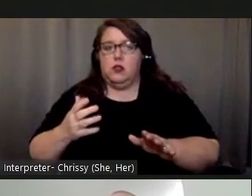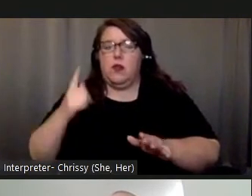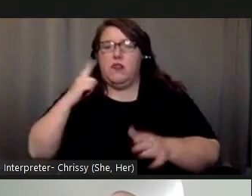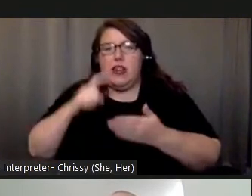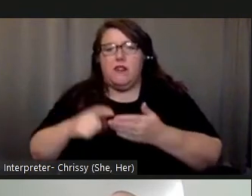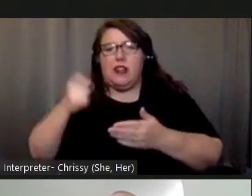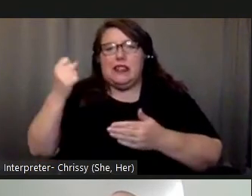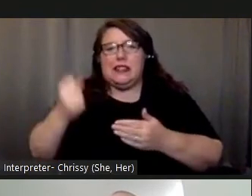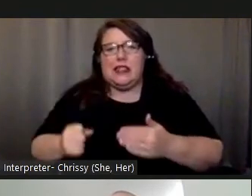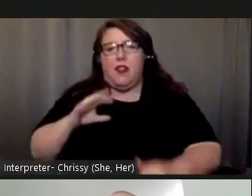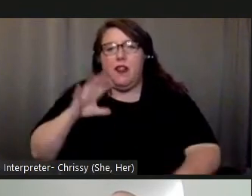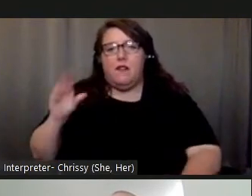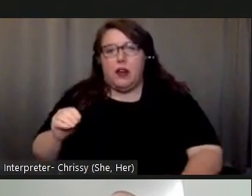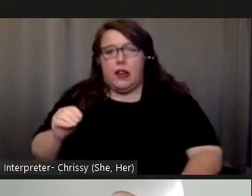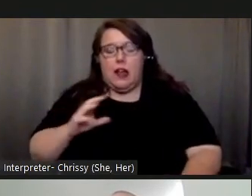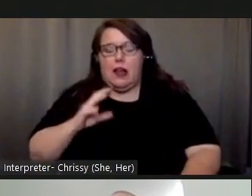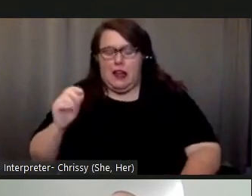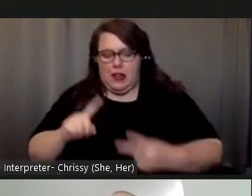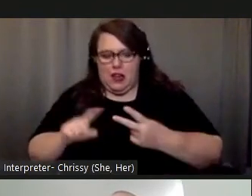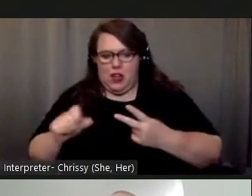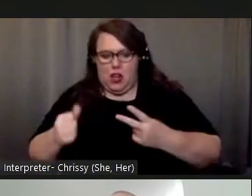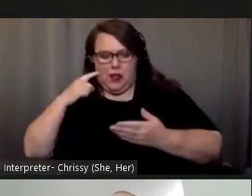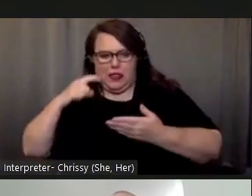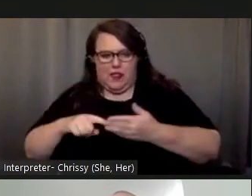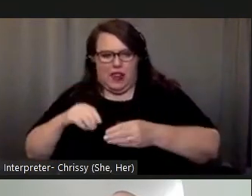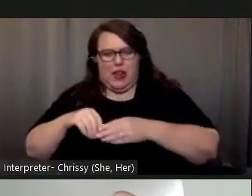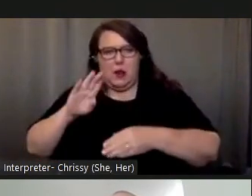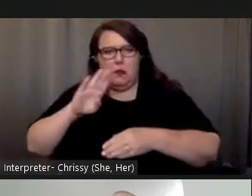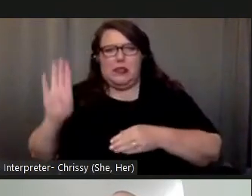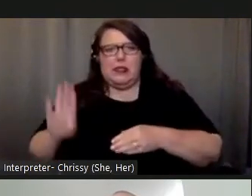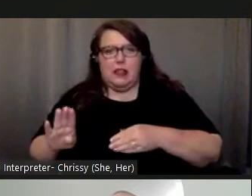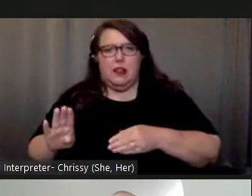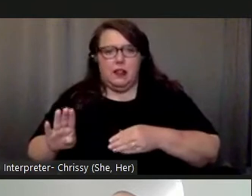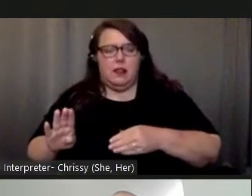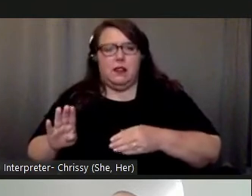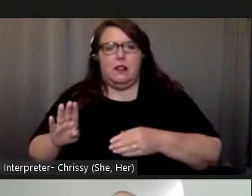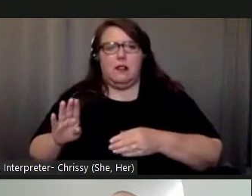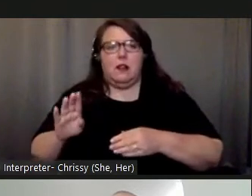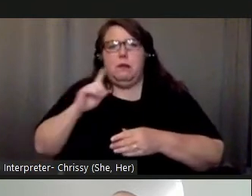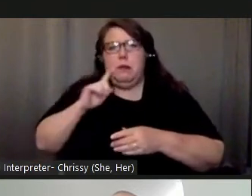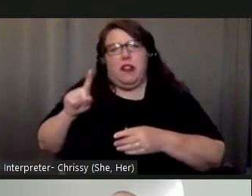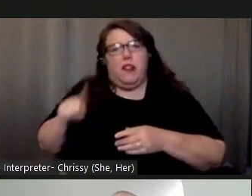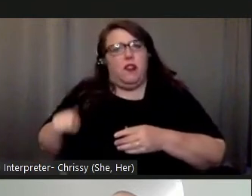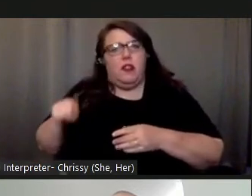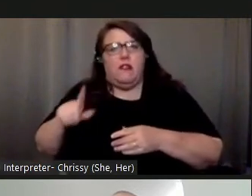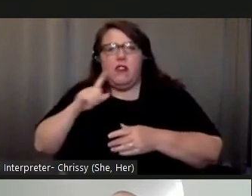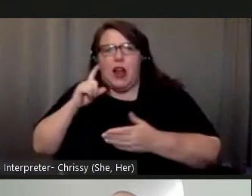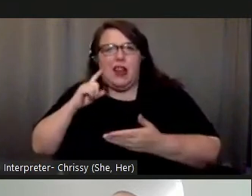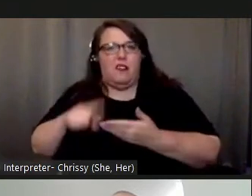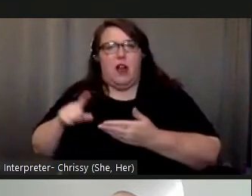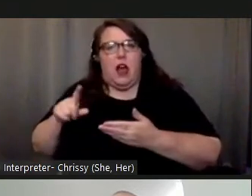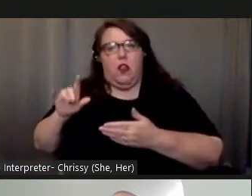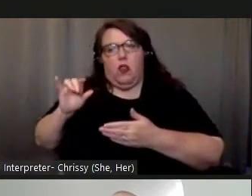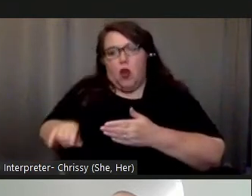Africa, and also a variant that has been identified in Brazil. But at this point, those variants have not been identified in Colorado.